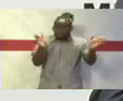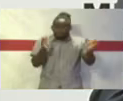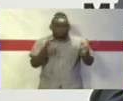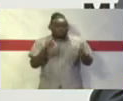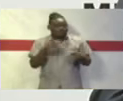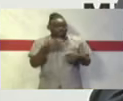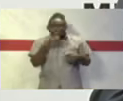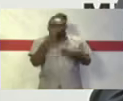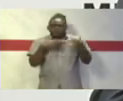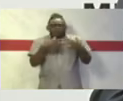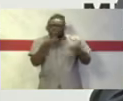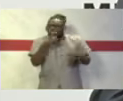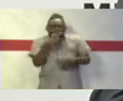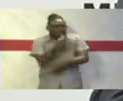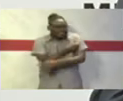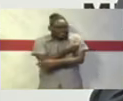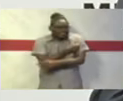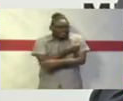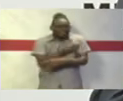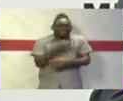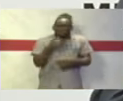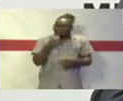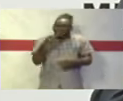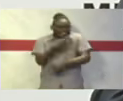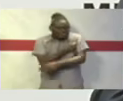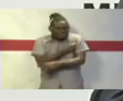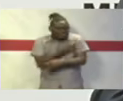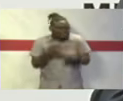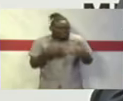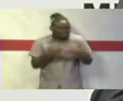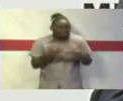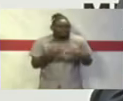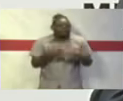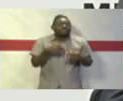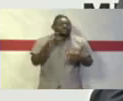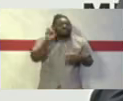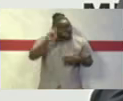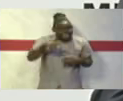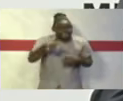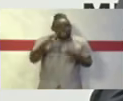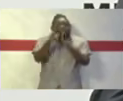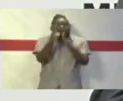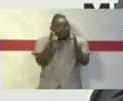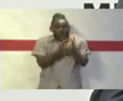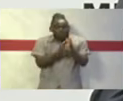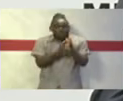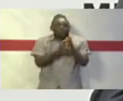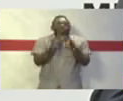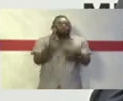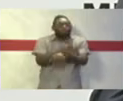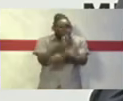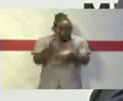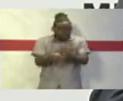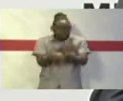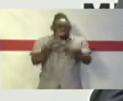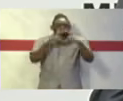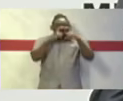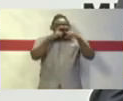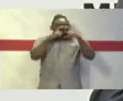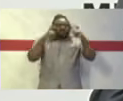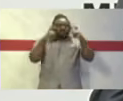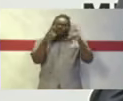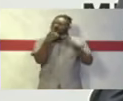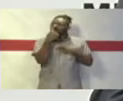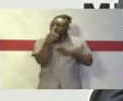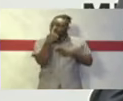For that reason, for now, masks are mandatory in public spaces. It has to cover your nose, mouth and chin at all times. It is a